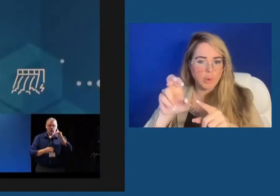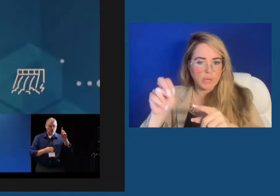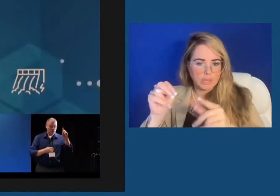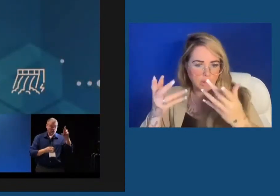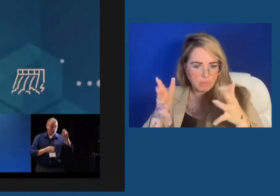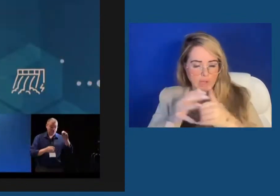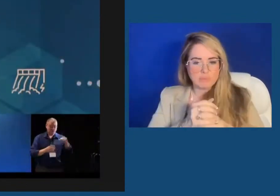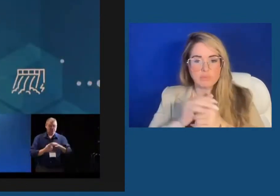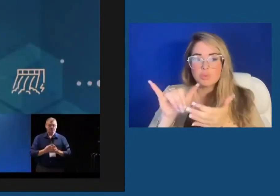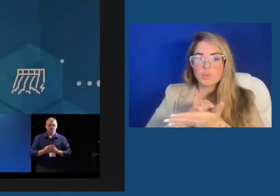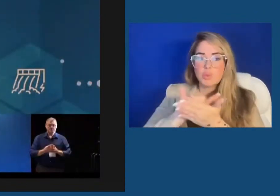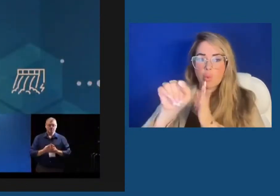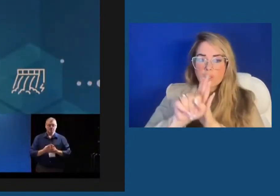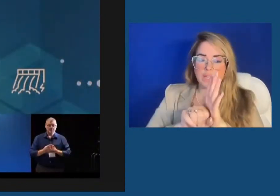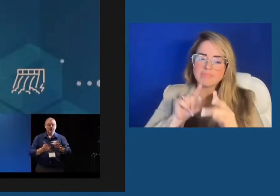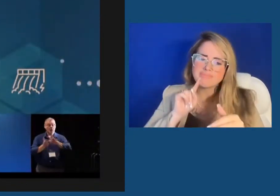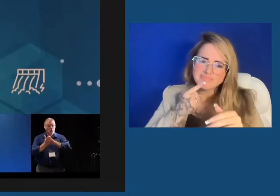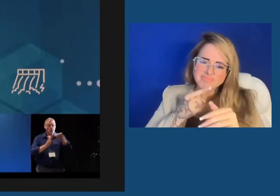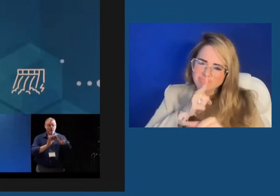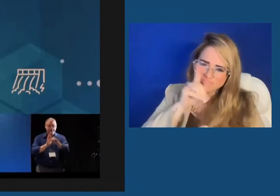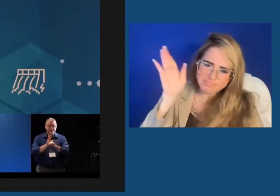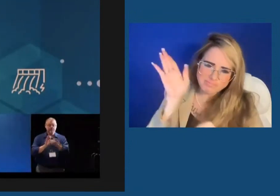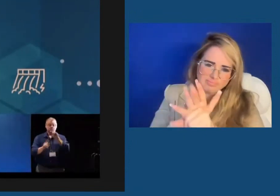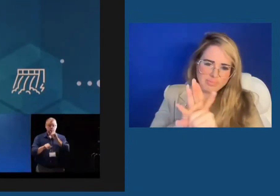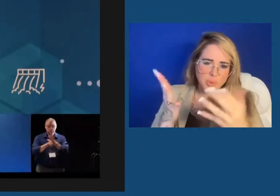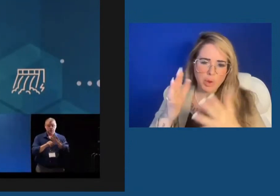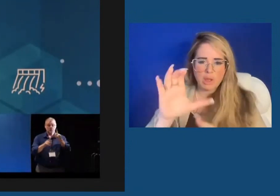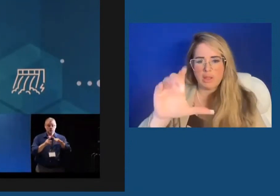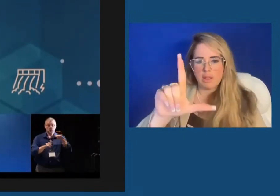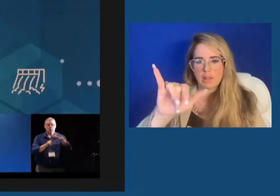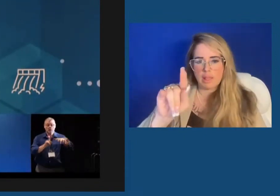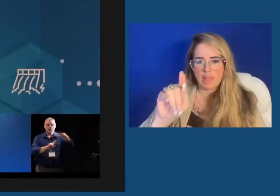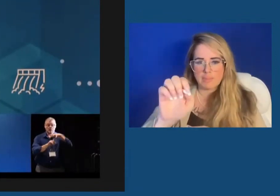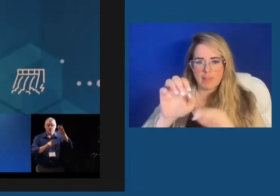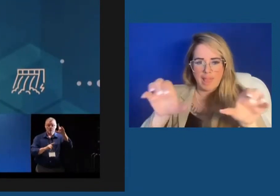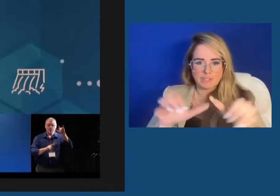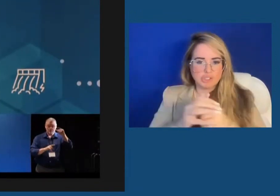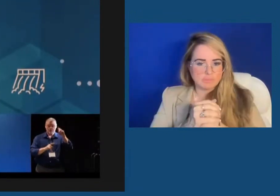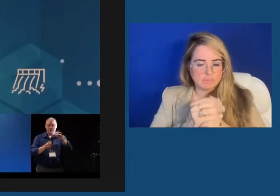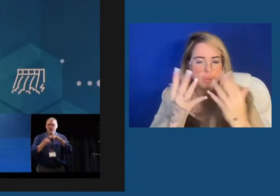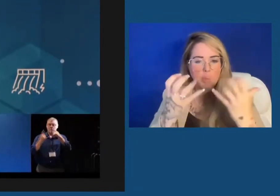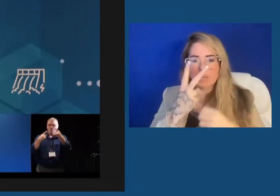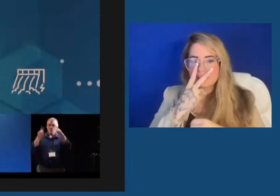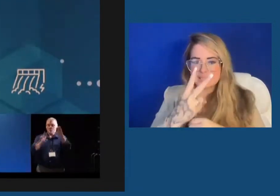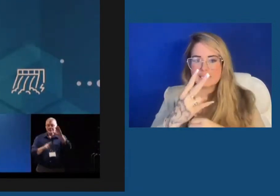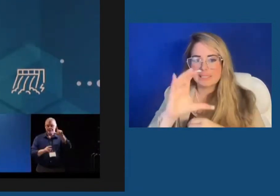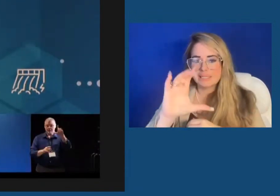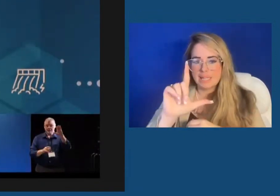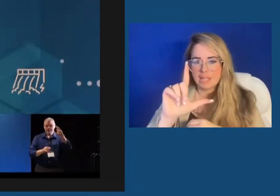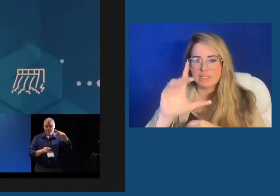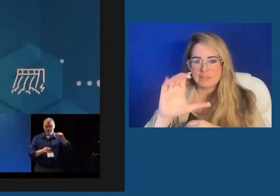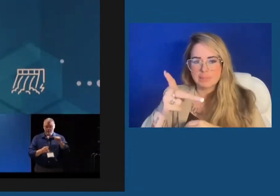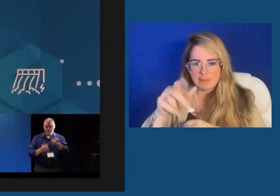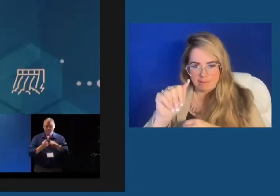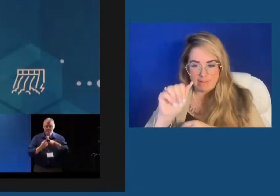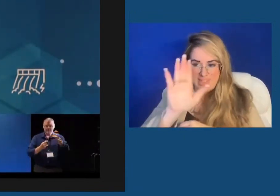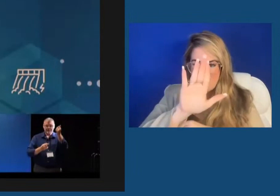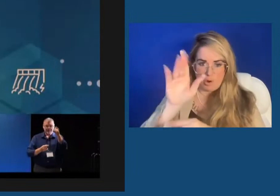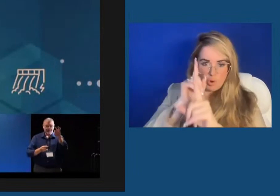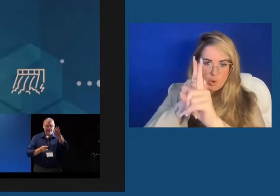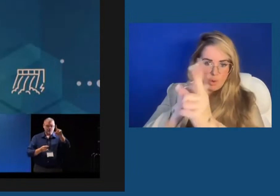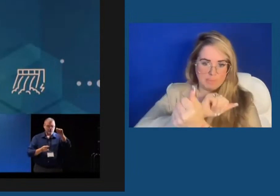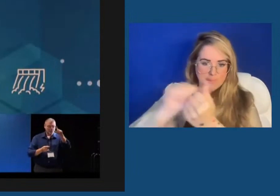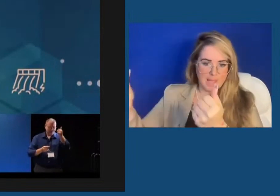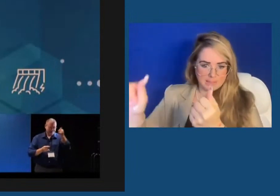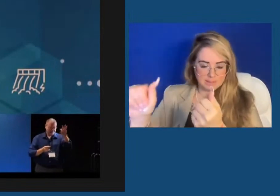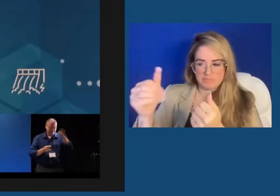York State is seriously committed to climate action and achieving the goals of the CLCPA passed in 2019. Now,